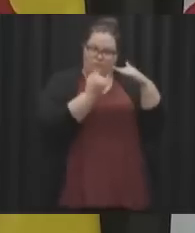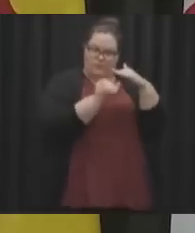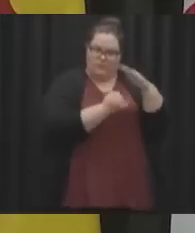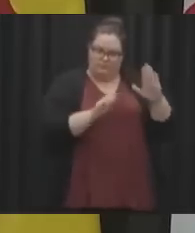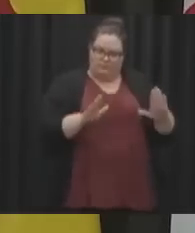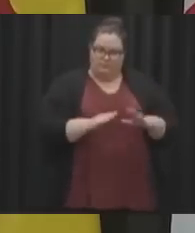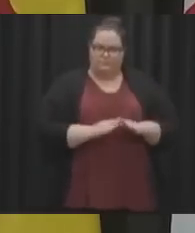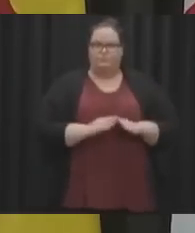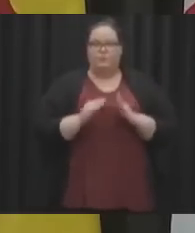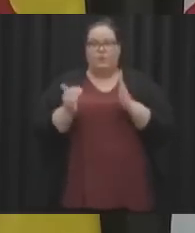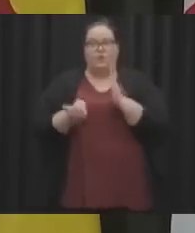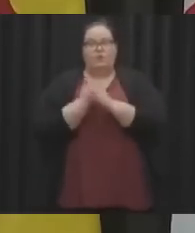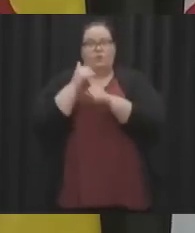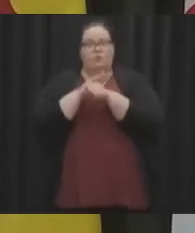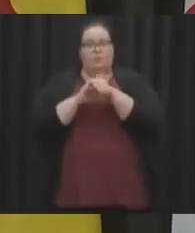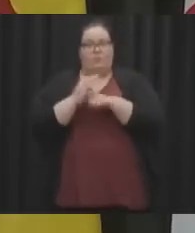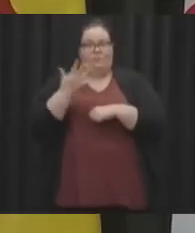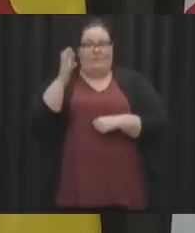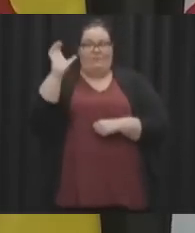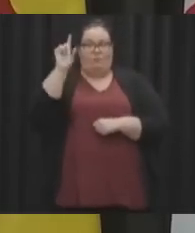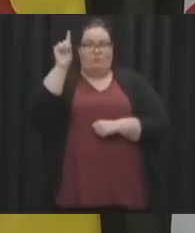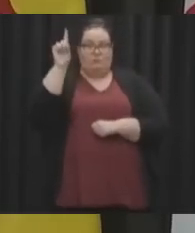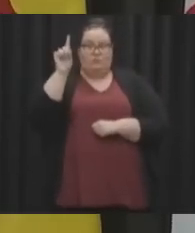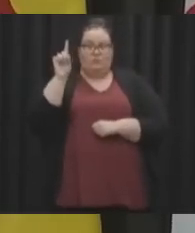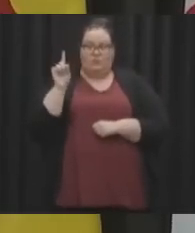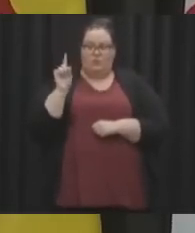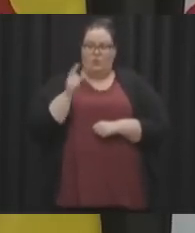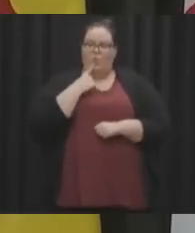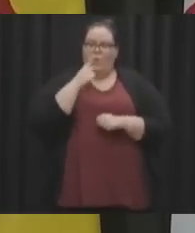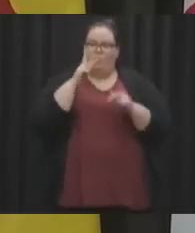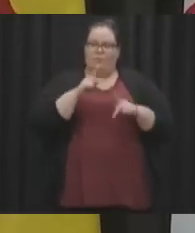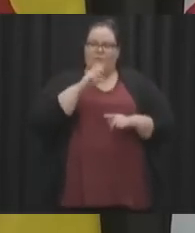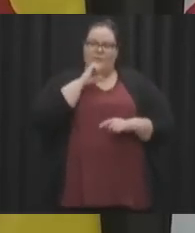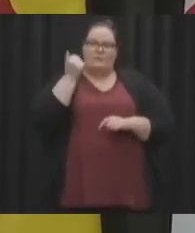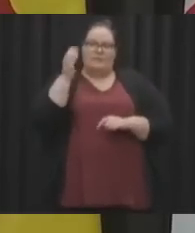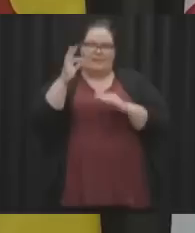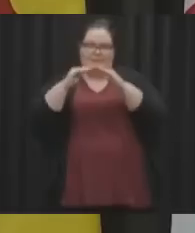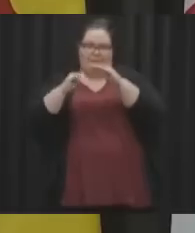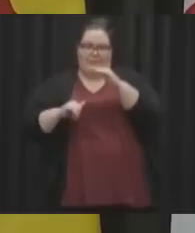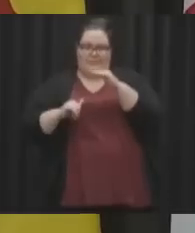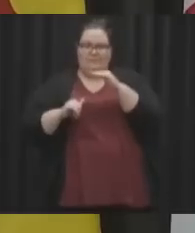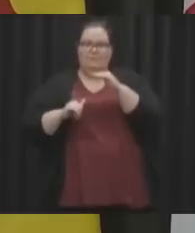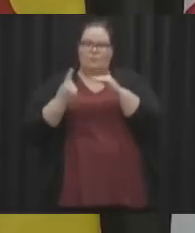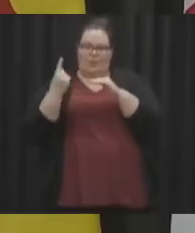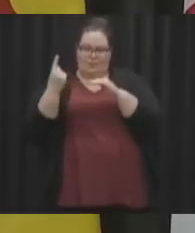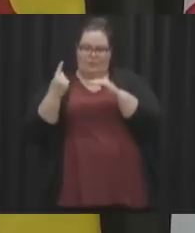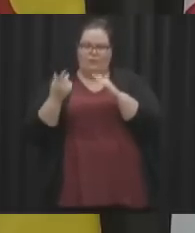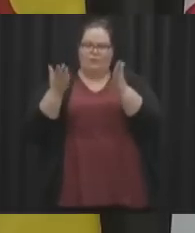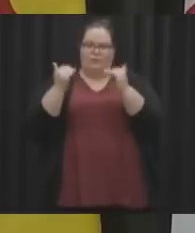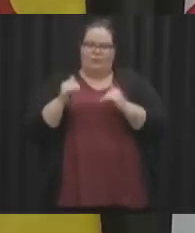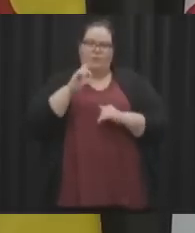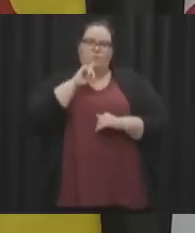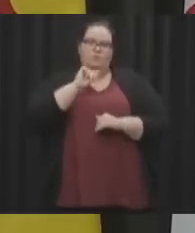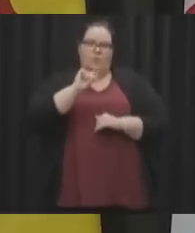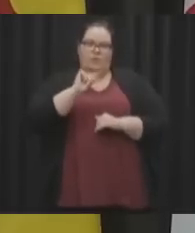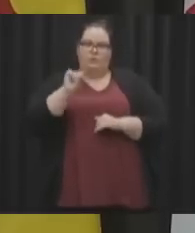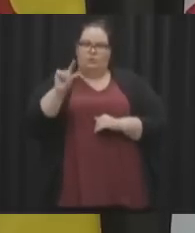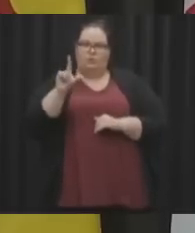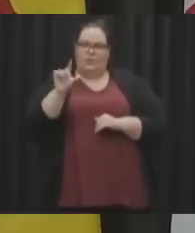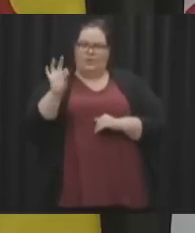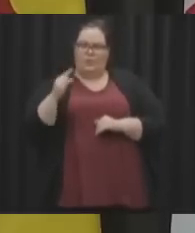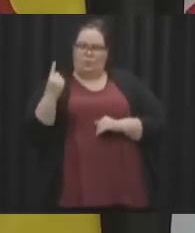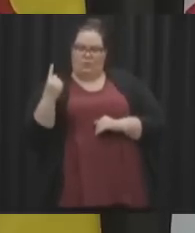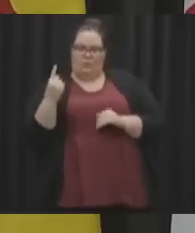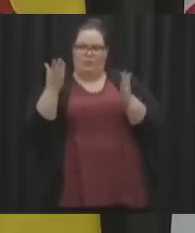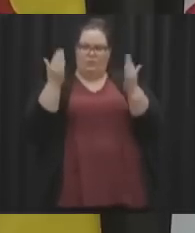and 79. And these are related to a regional outbreak, and they are self-isolating. At this time, both the Campton and Moncton